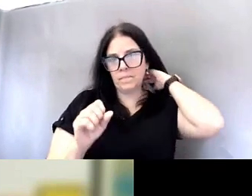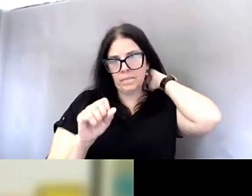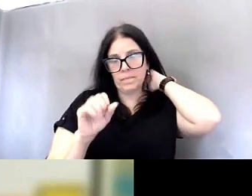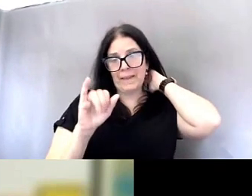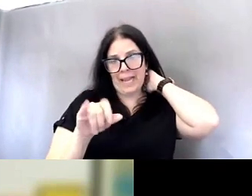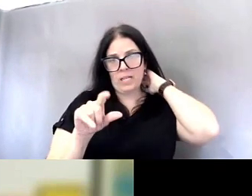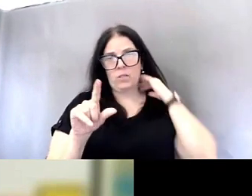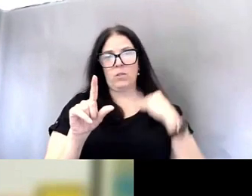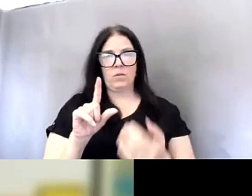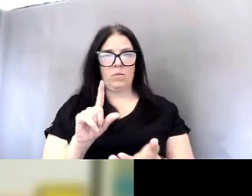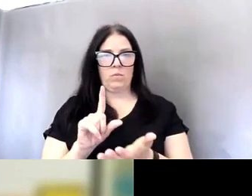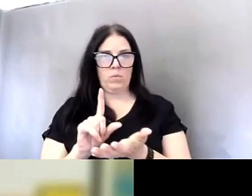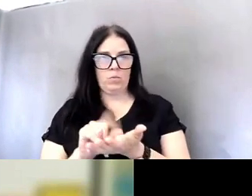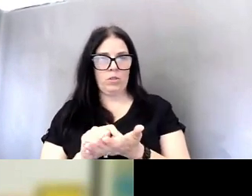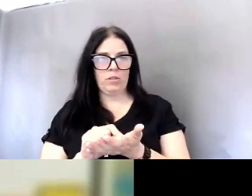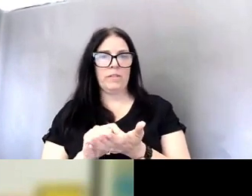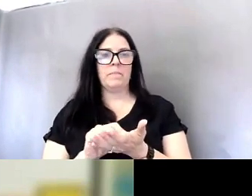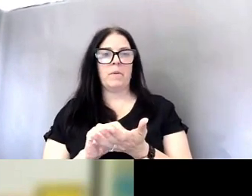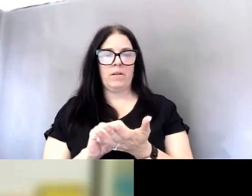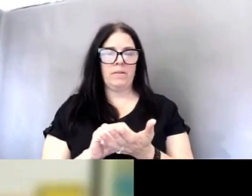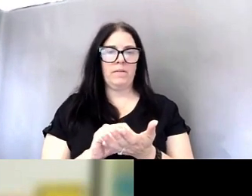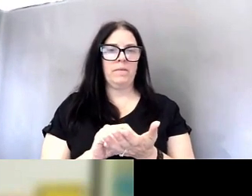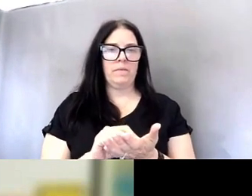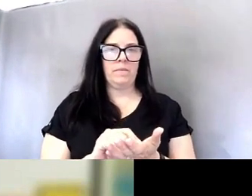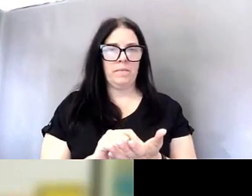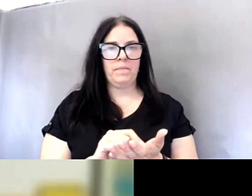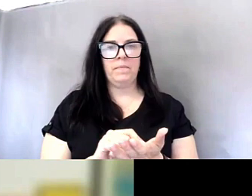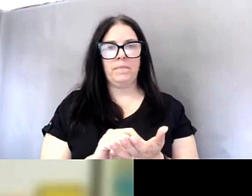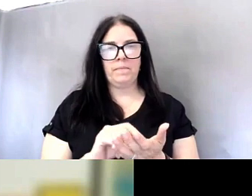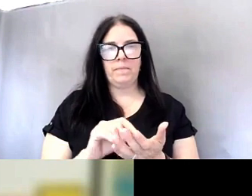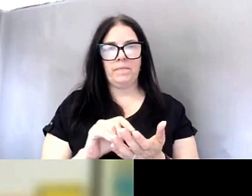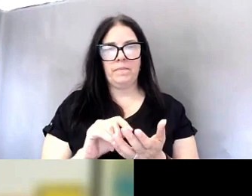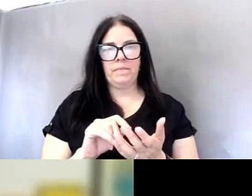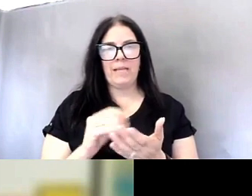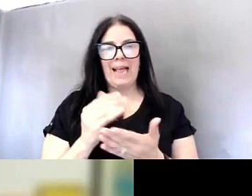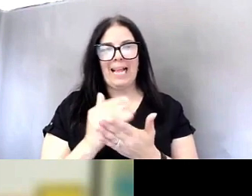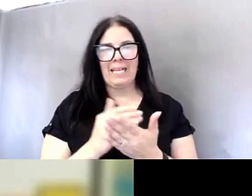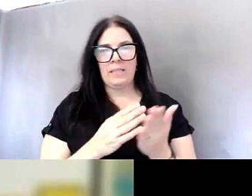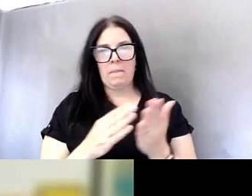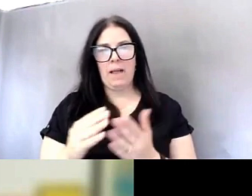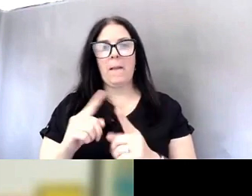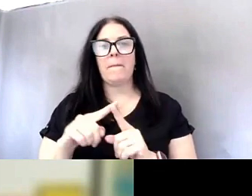And lesson planning support, importantly.